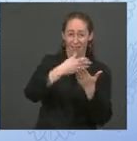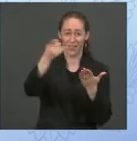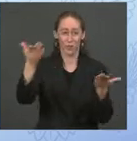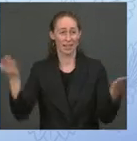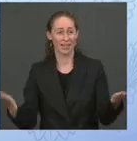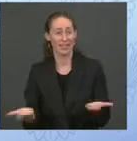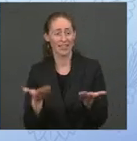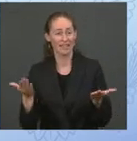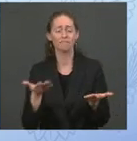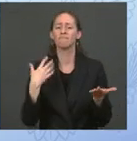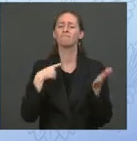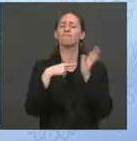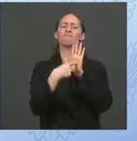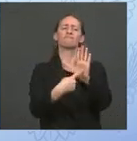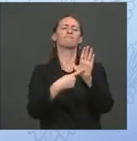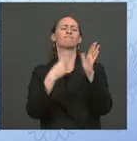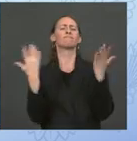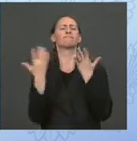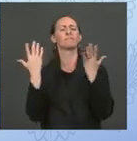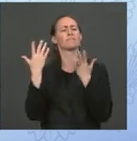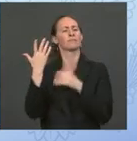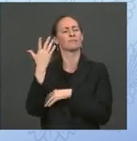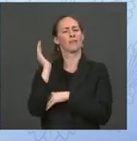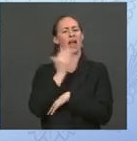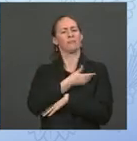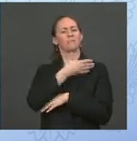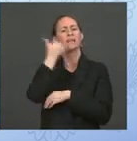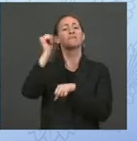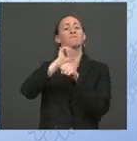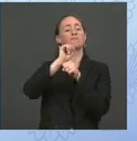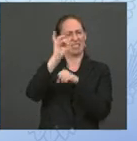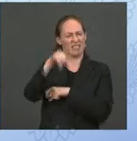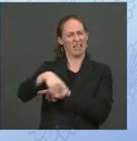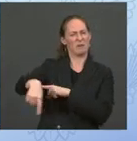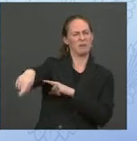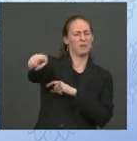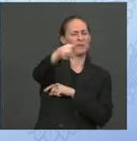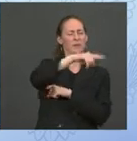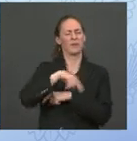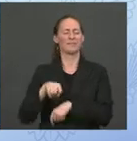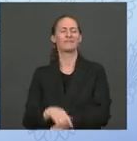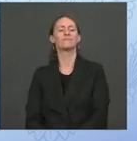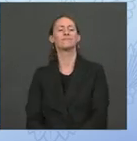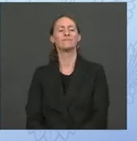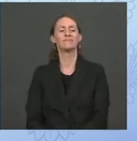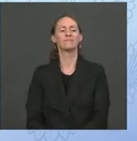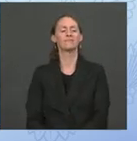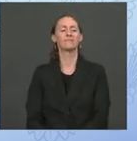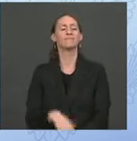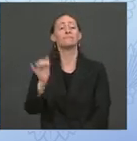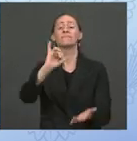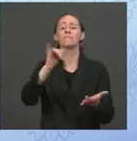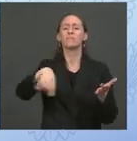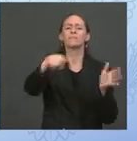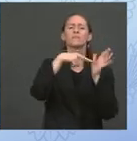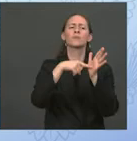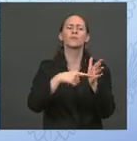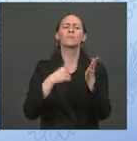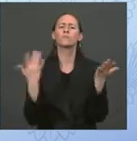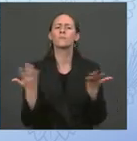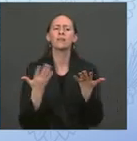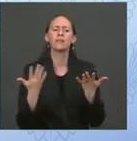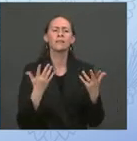the best of our profession. And yet, you also represent the small miracles